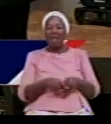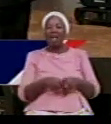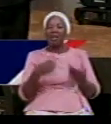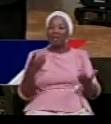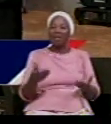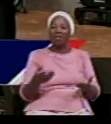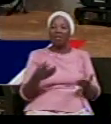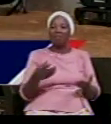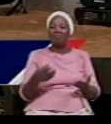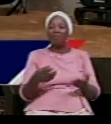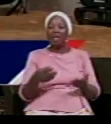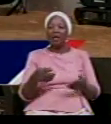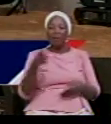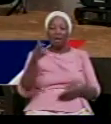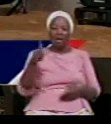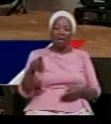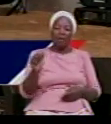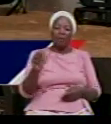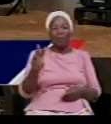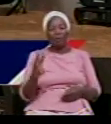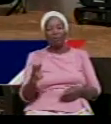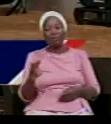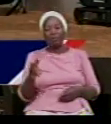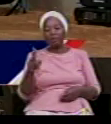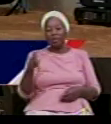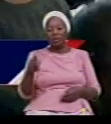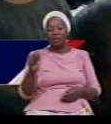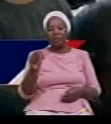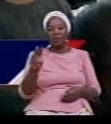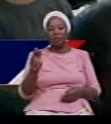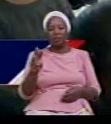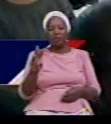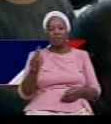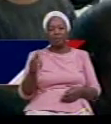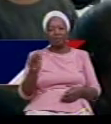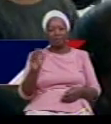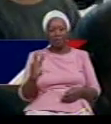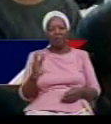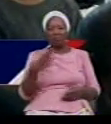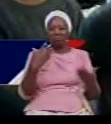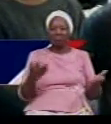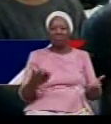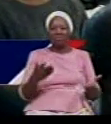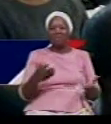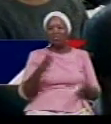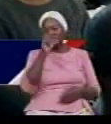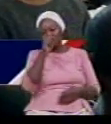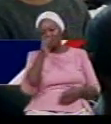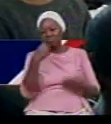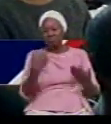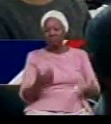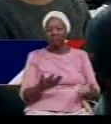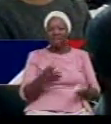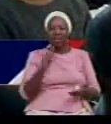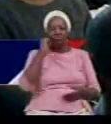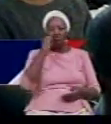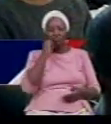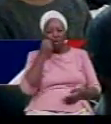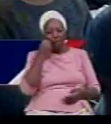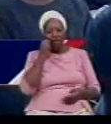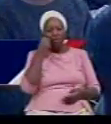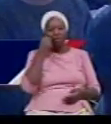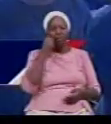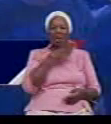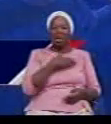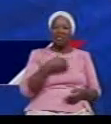the pineapple, the orange, and all those things. If the tomatoes too, and the pomegranate, and all